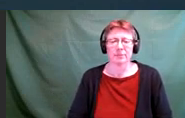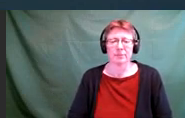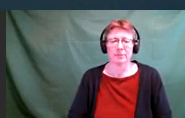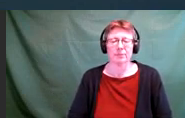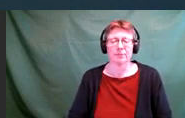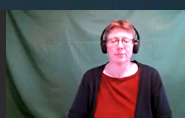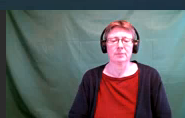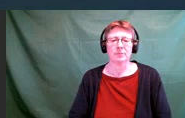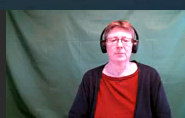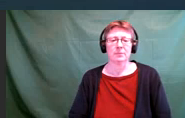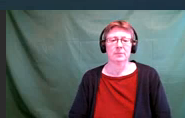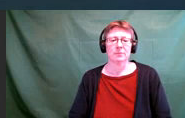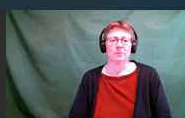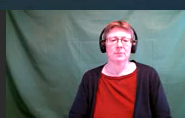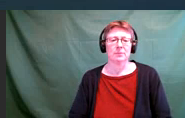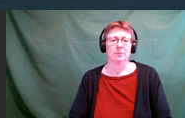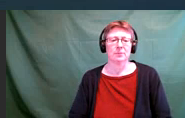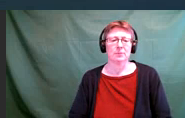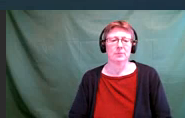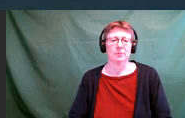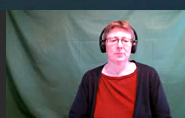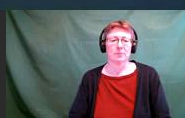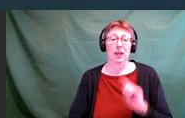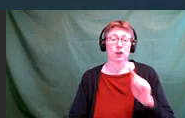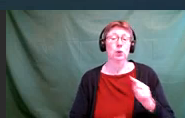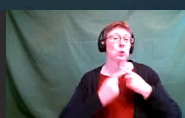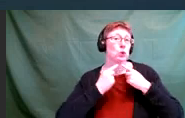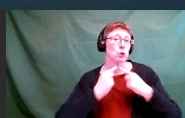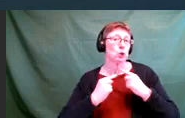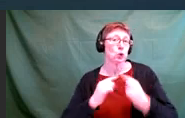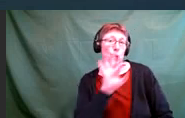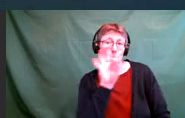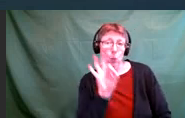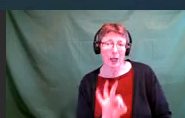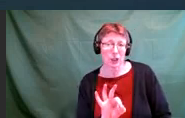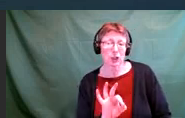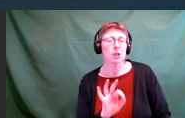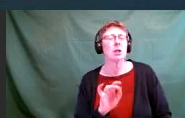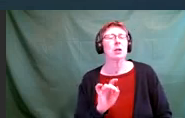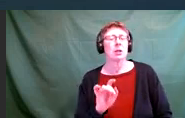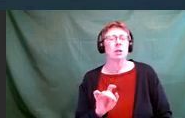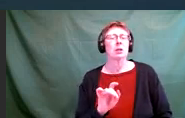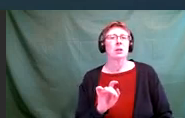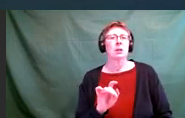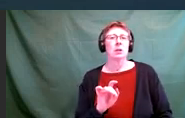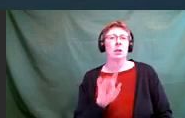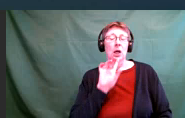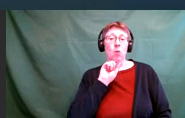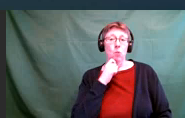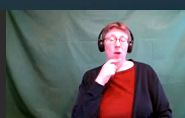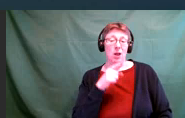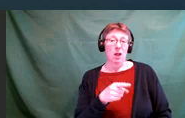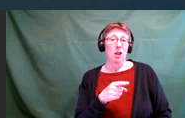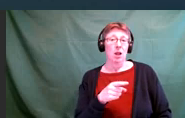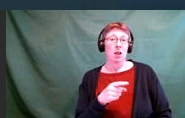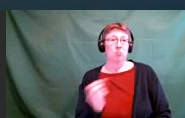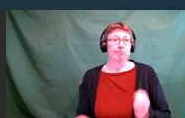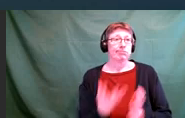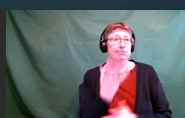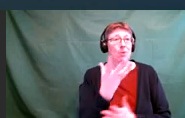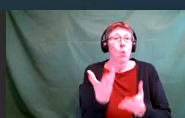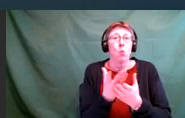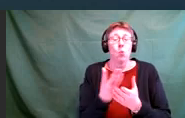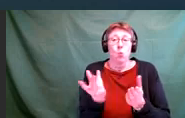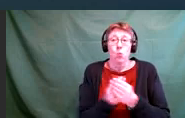So if we have a look at the tutorial questions, and I'll just bring up the version with the